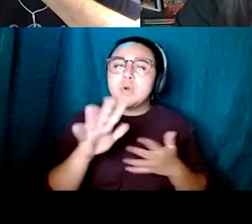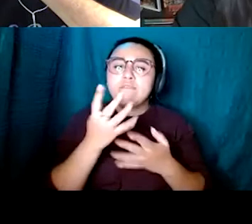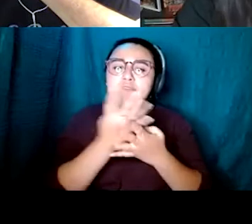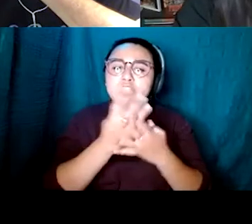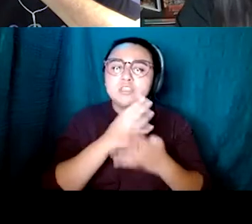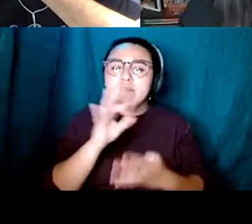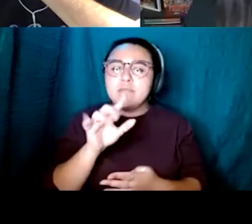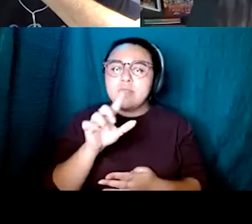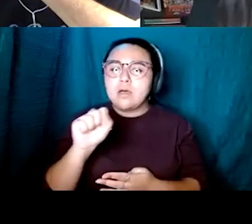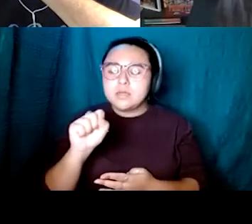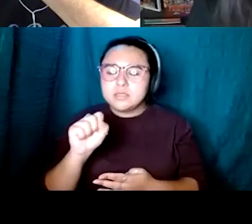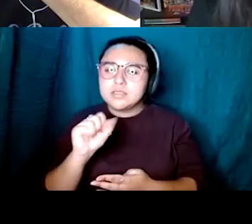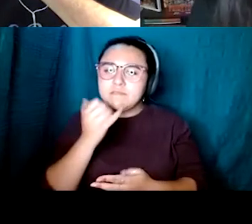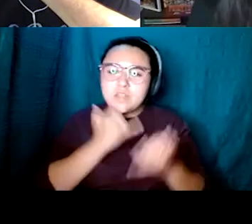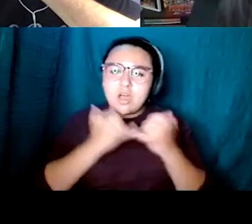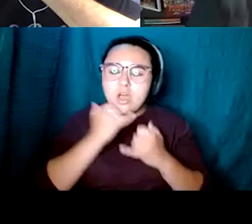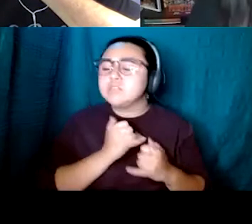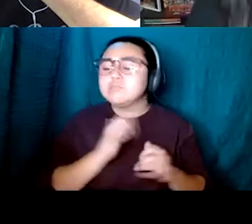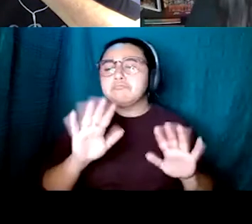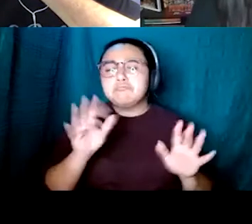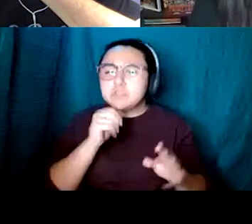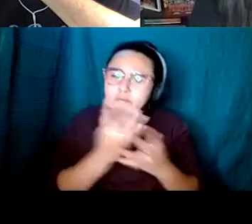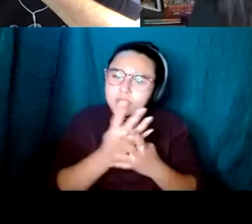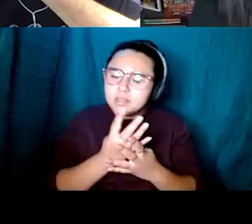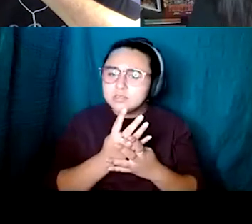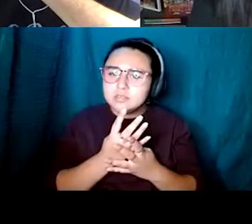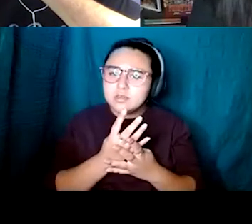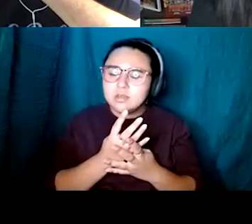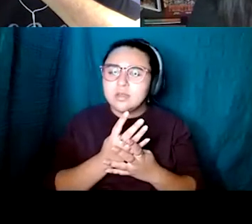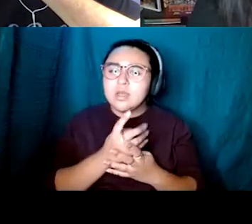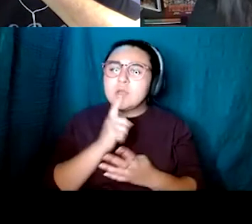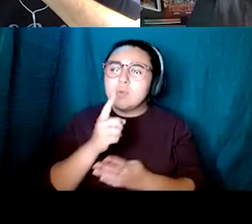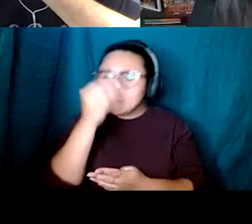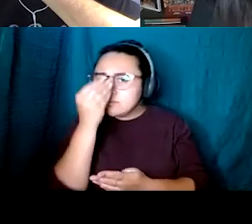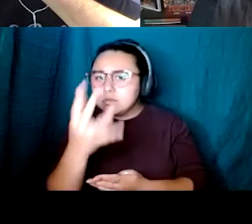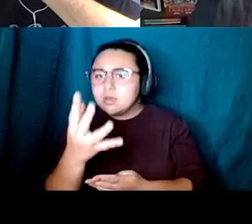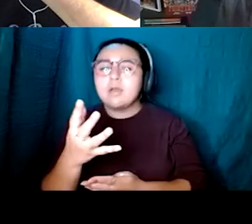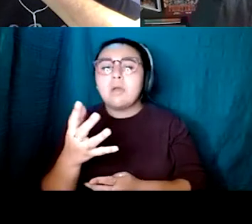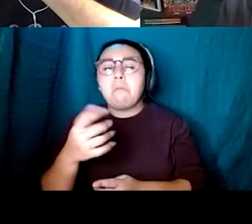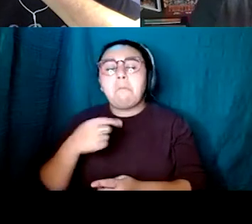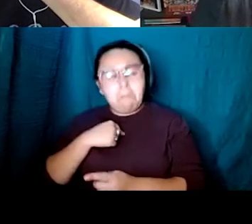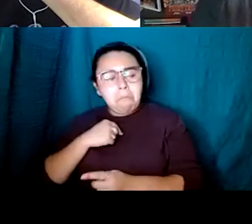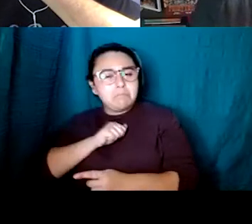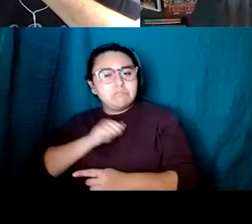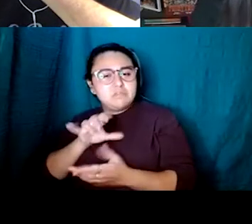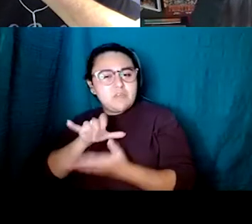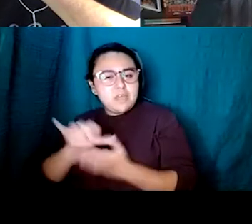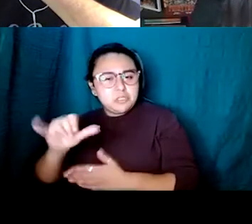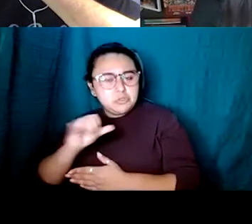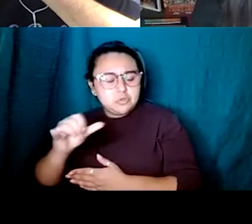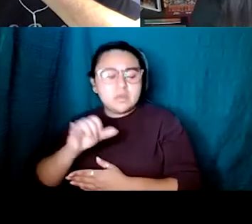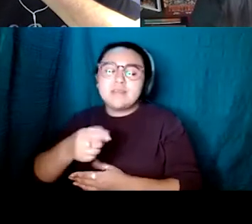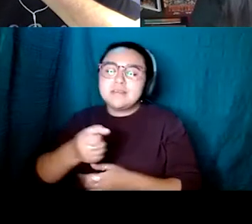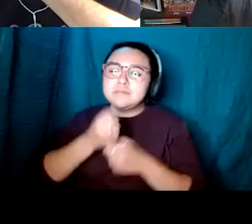or remove them altogether, though it quietly confesses to having done both on occasion. This poem likes to